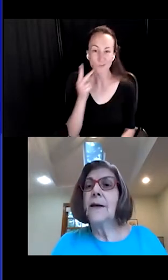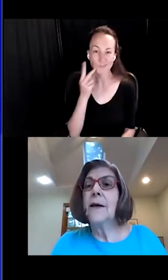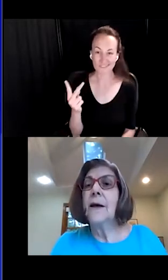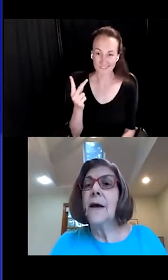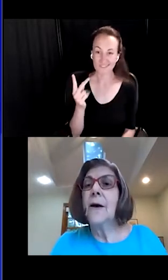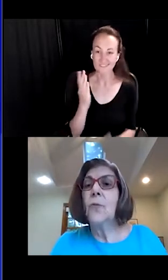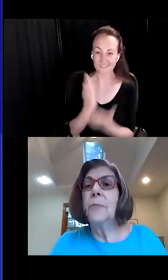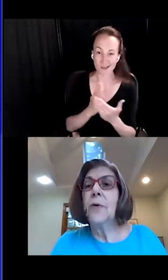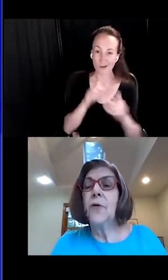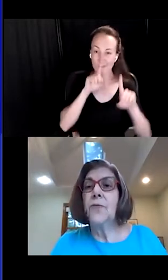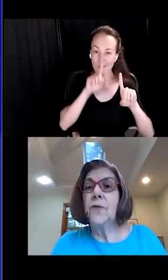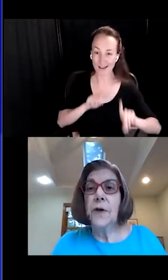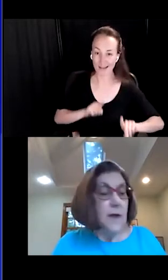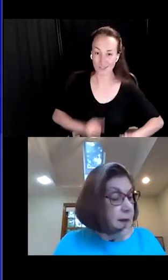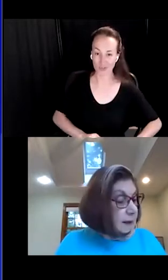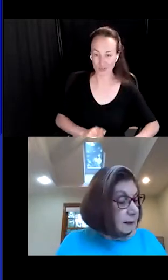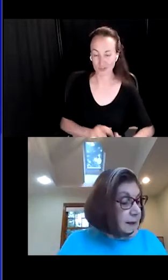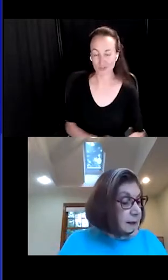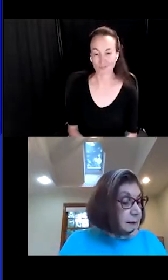that we posed.